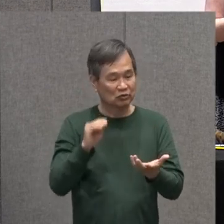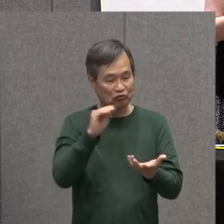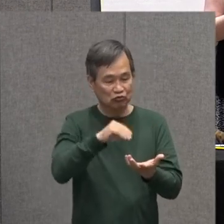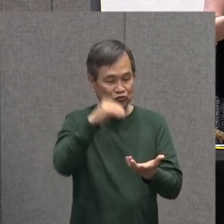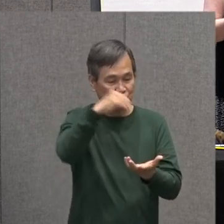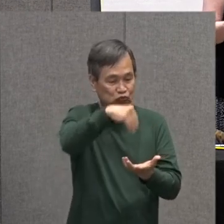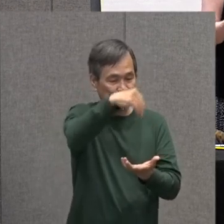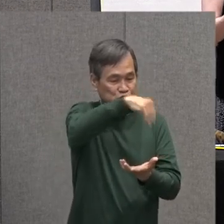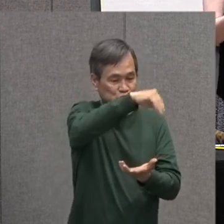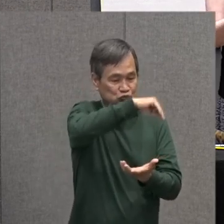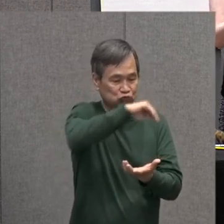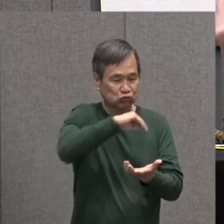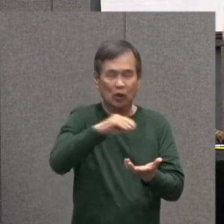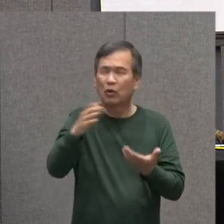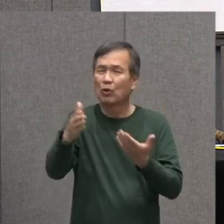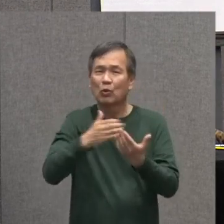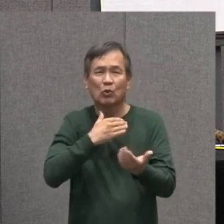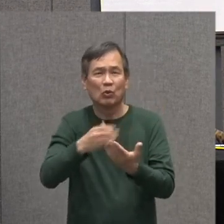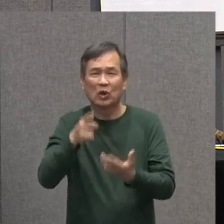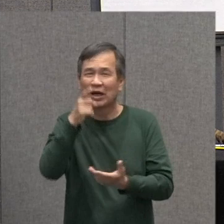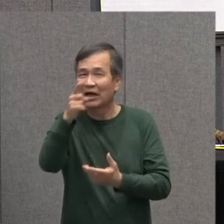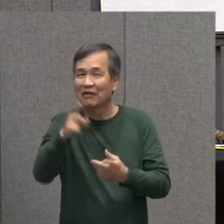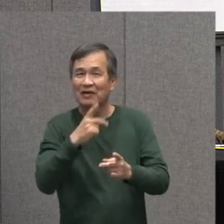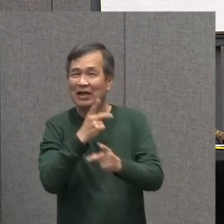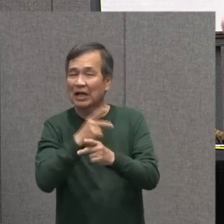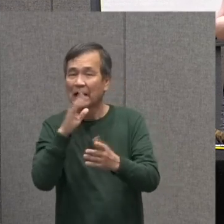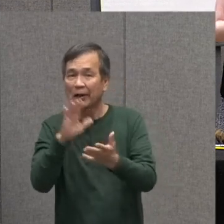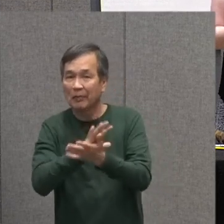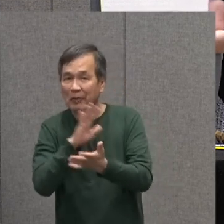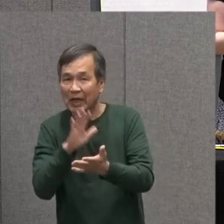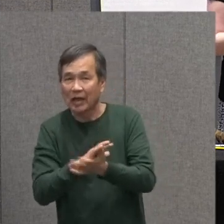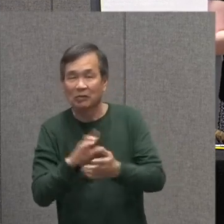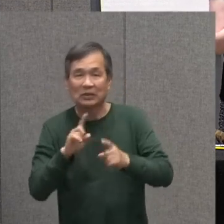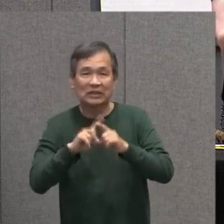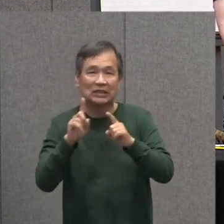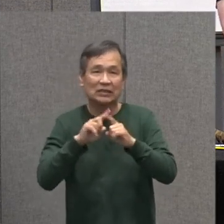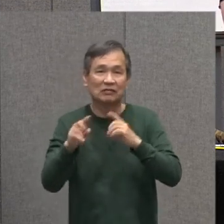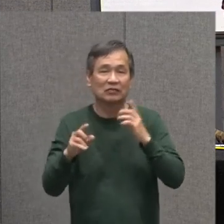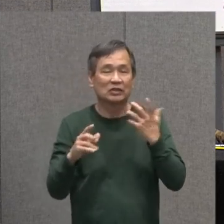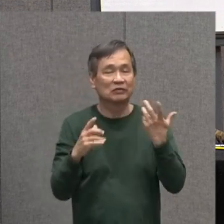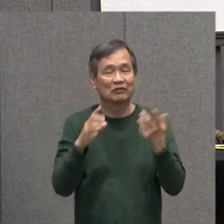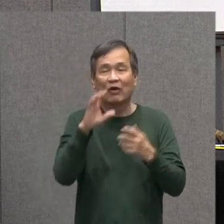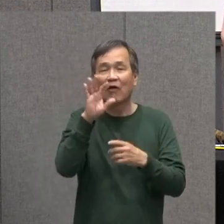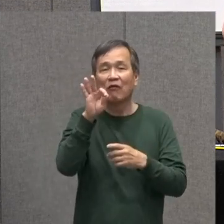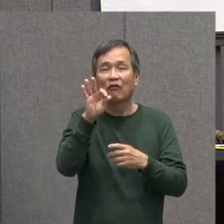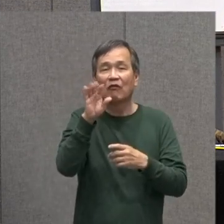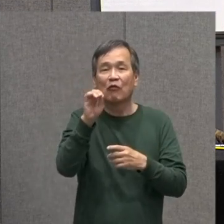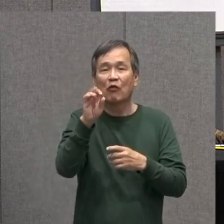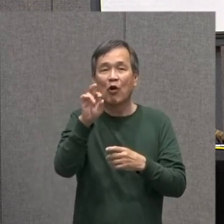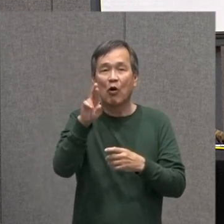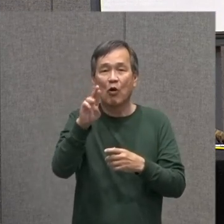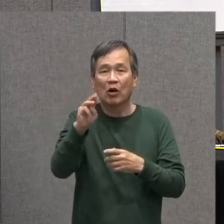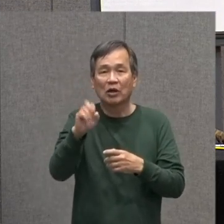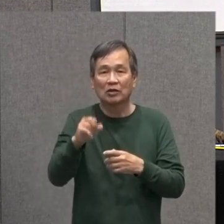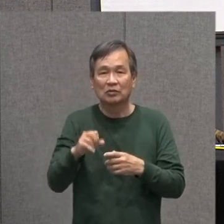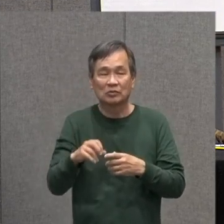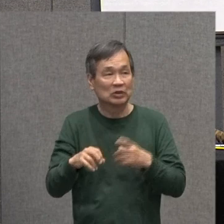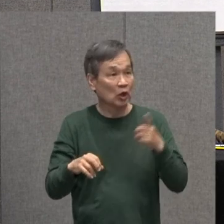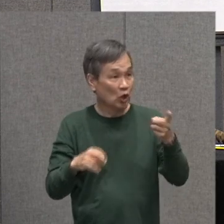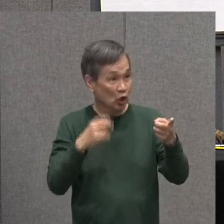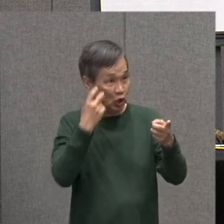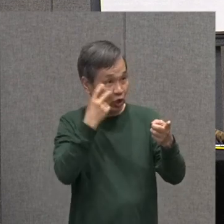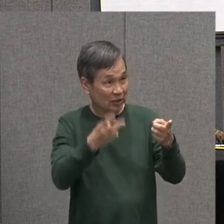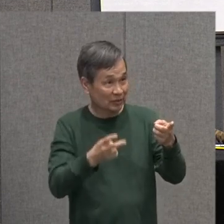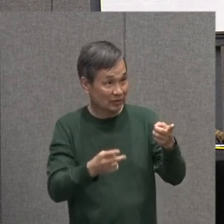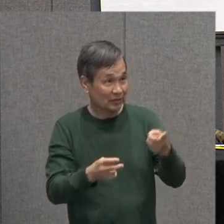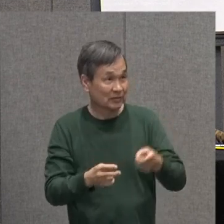with whatever types of paper forms that you would like to. Awesome. Look how cool my hat's coming out. No,